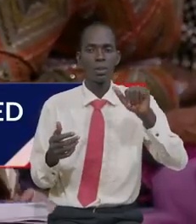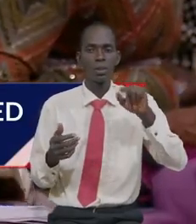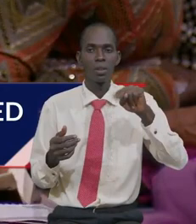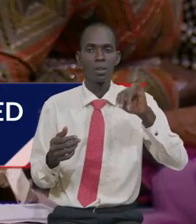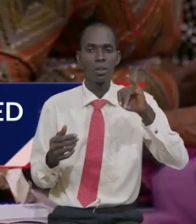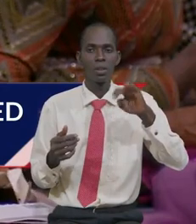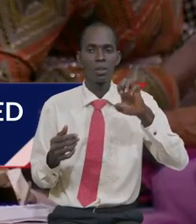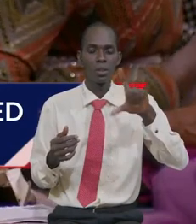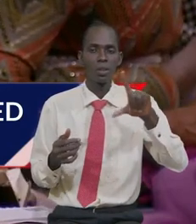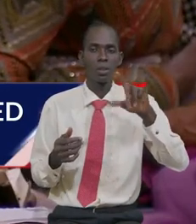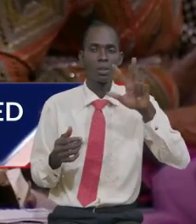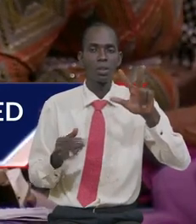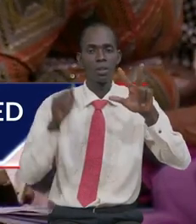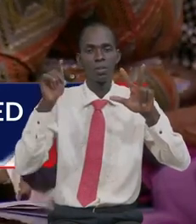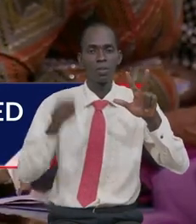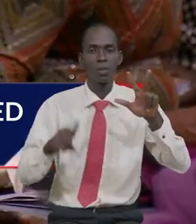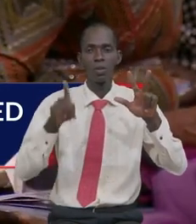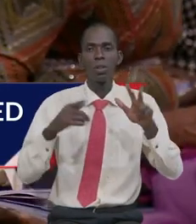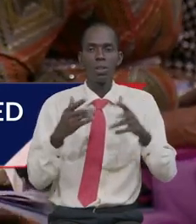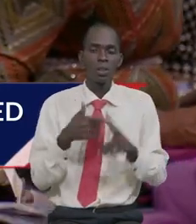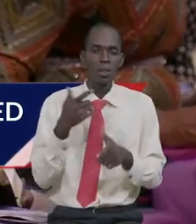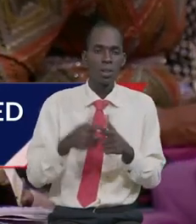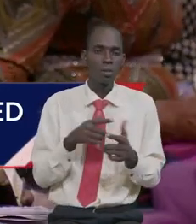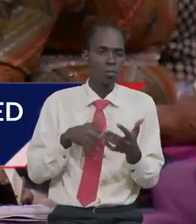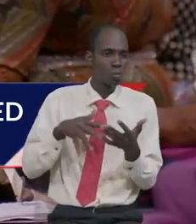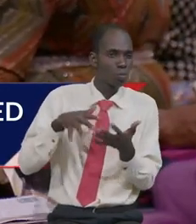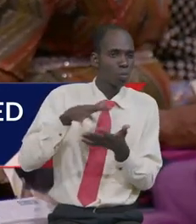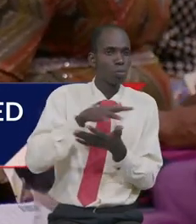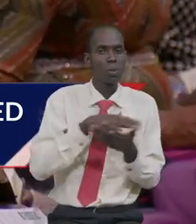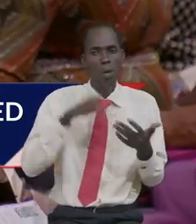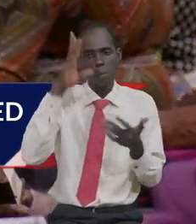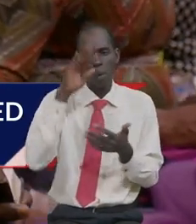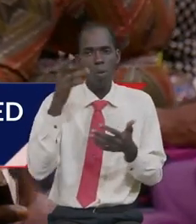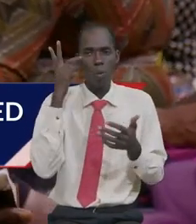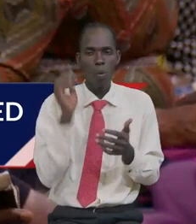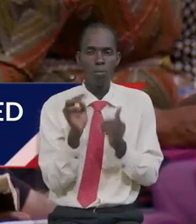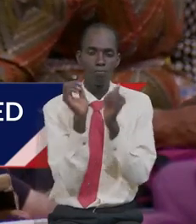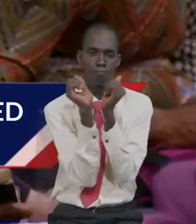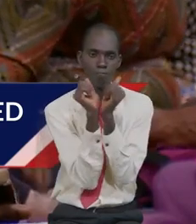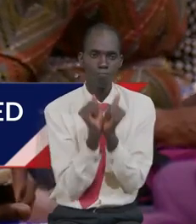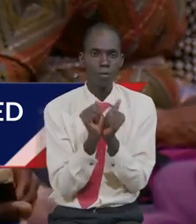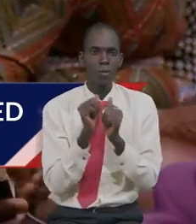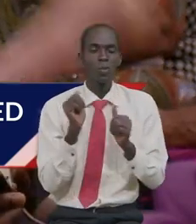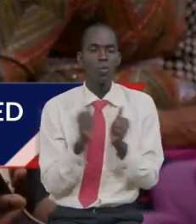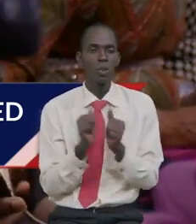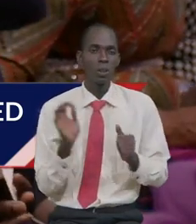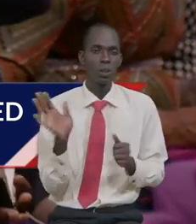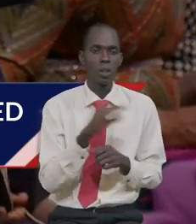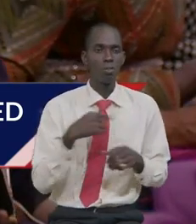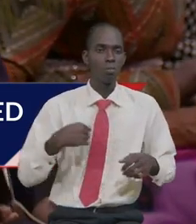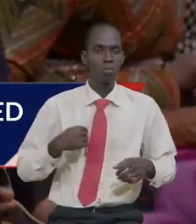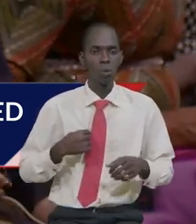21, then these men were bound in their coats and their hosen and their hats and their